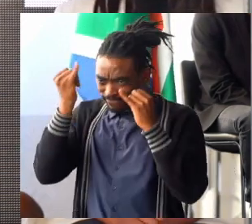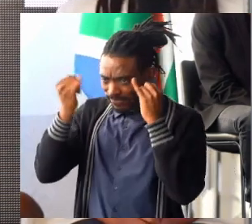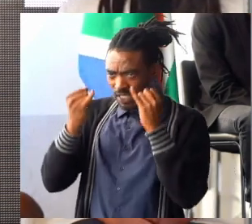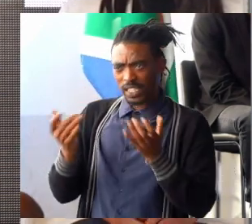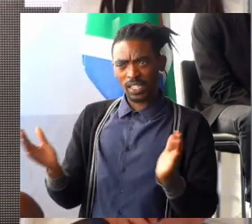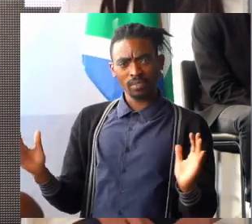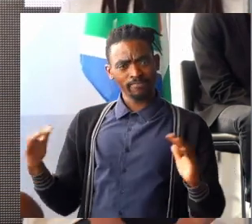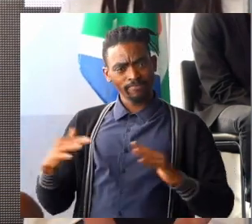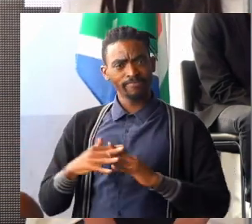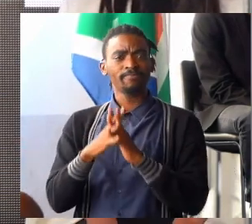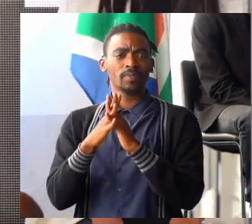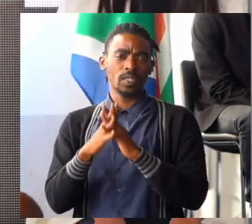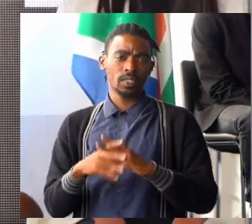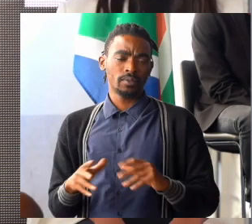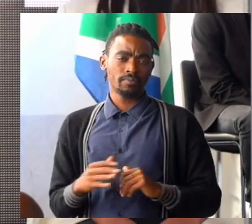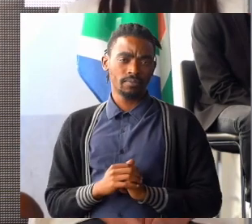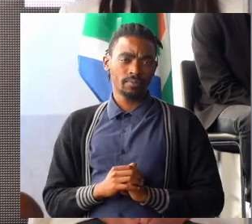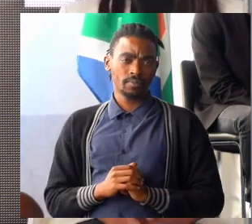this movement.